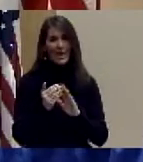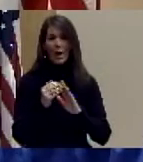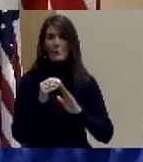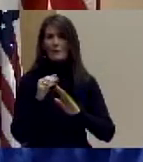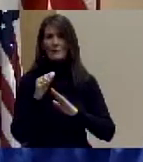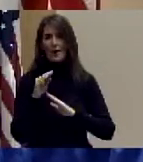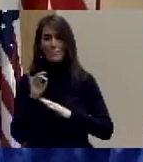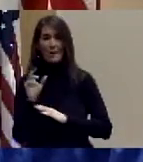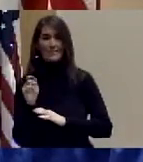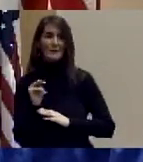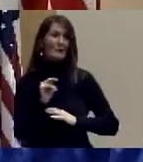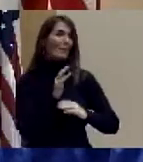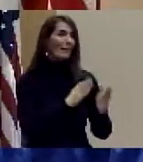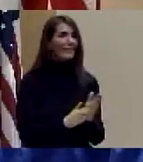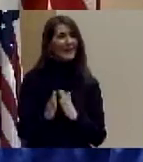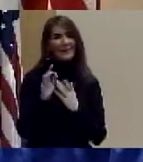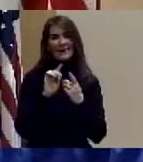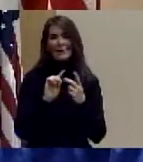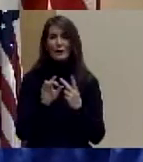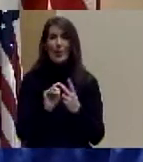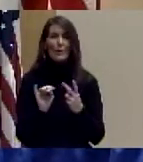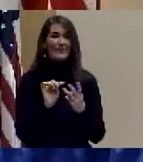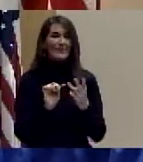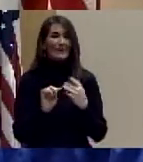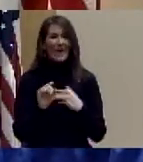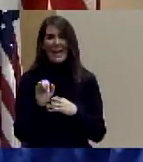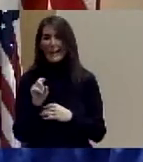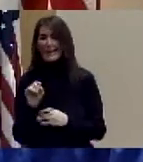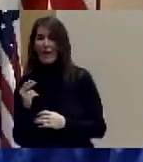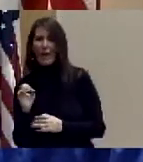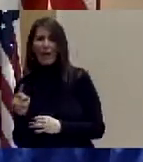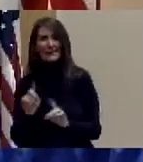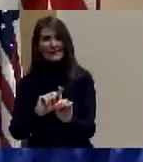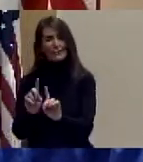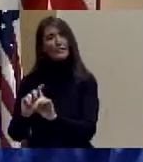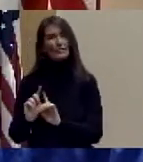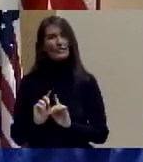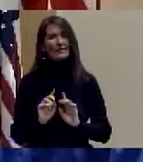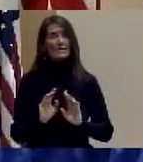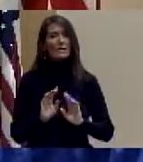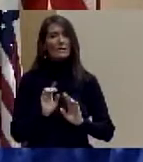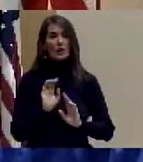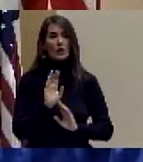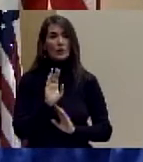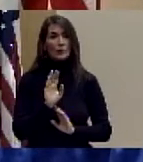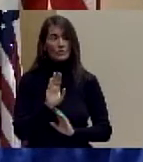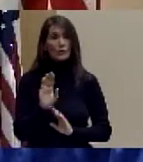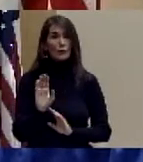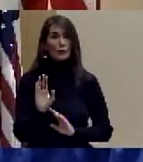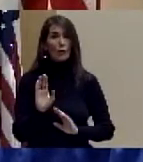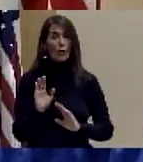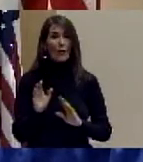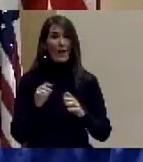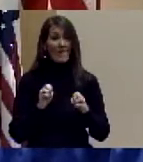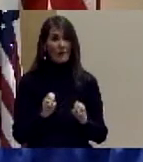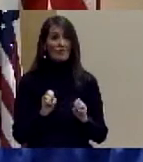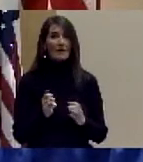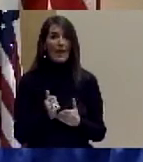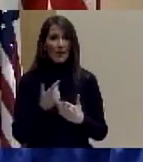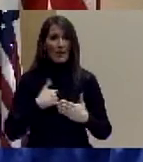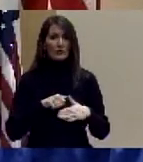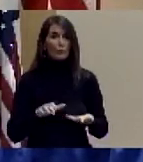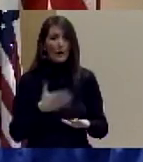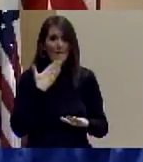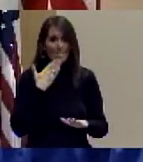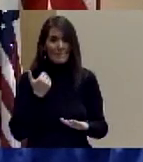zoning, conservation, ad hoc boards that we have. Your efforts enable us to do a better job